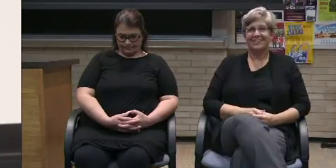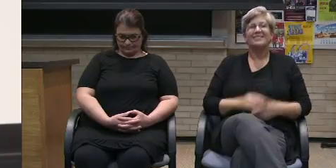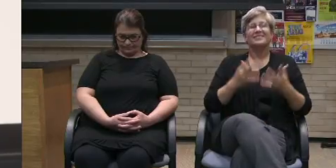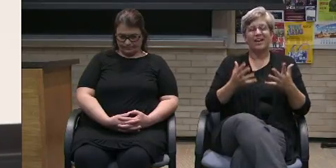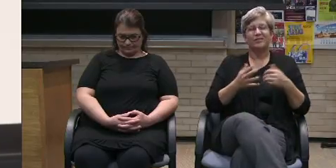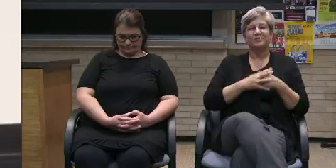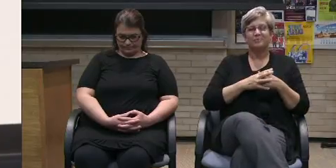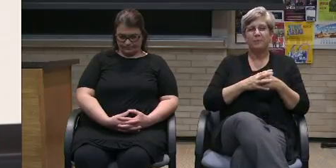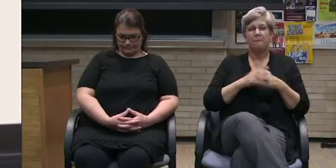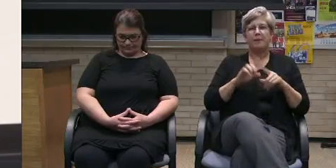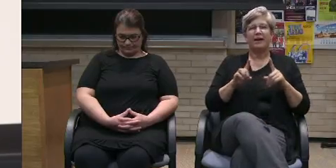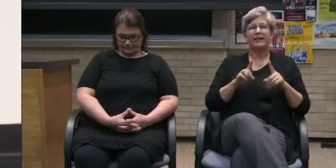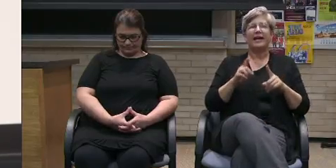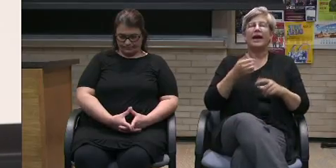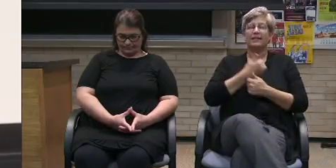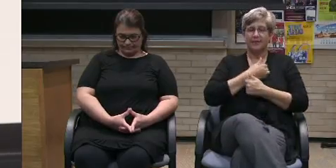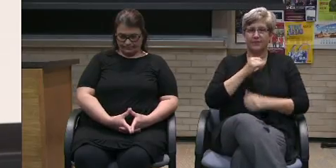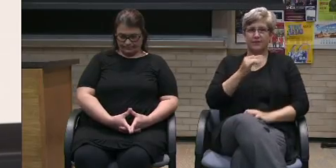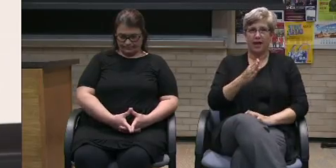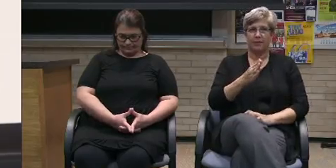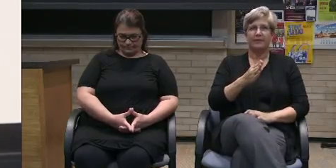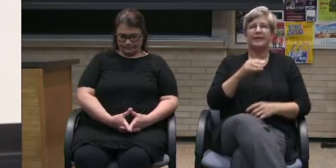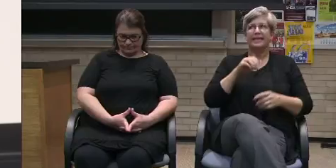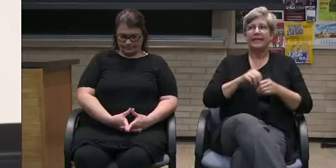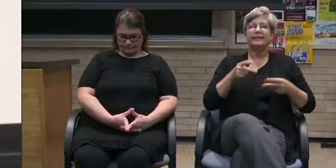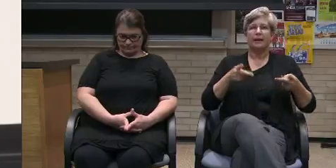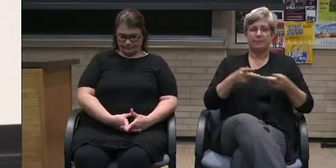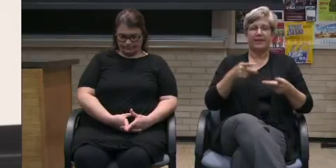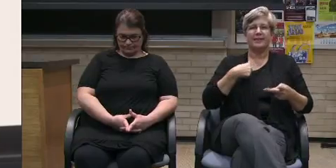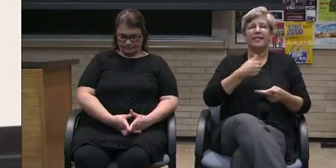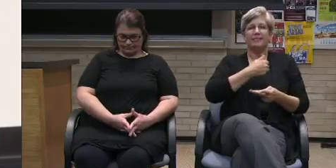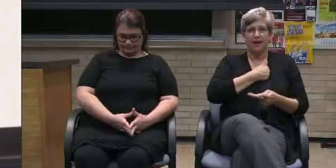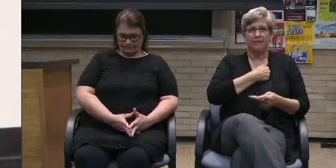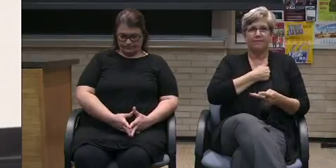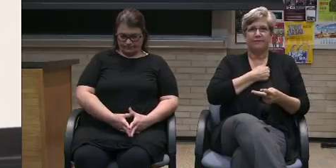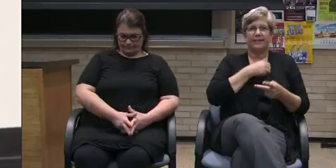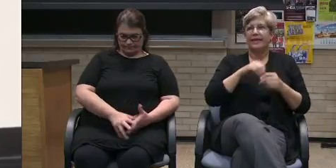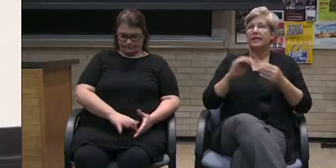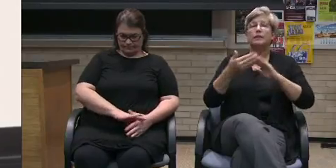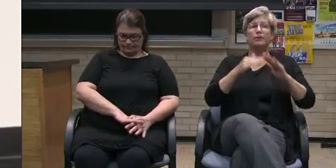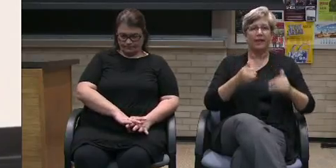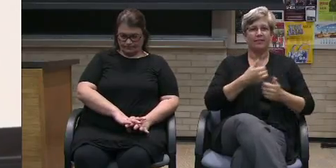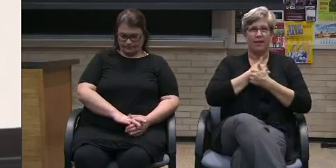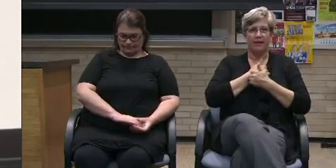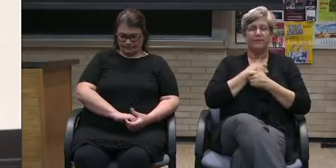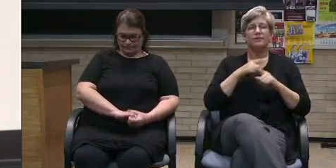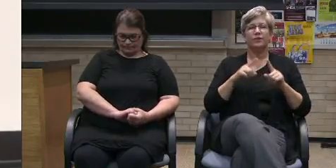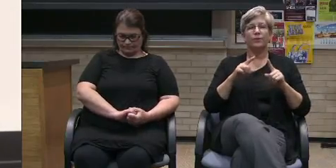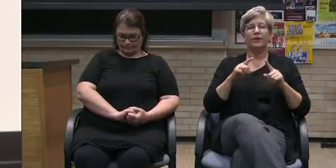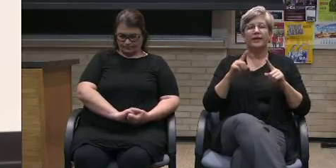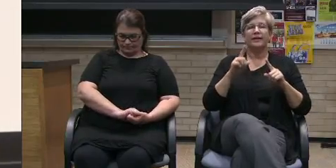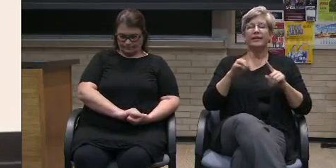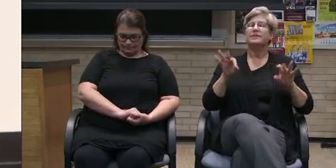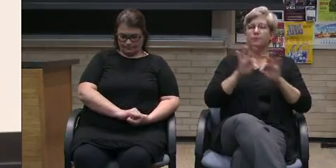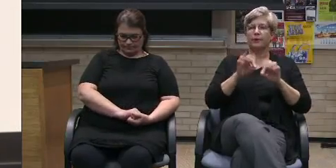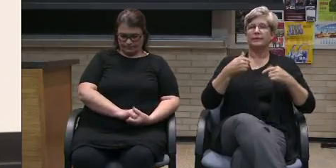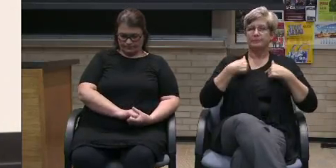So it is the work that I love in a place that I love and in a community that I love. So the issue of diversity is really